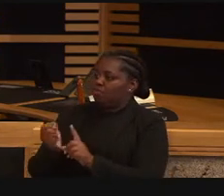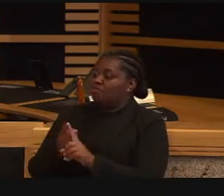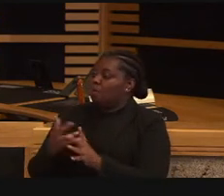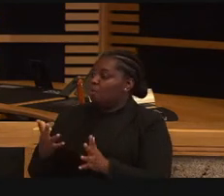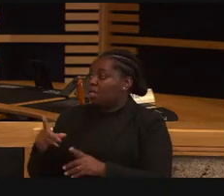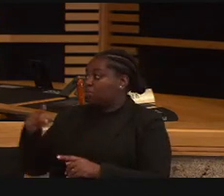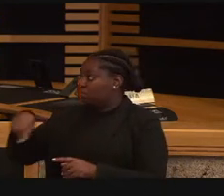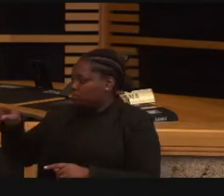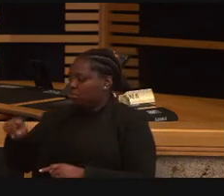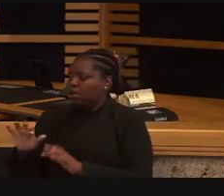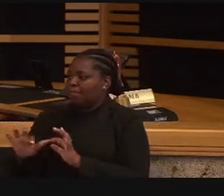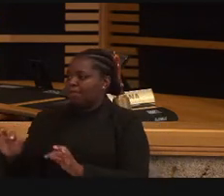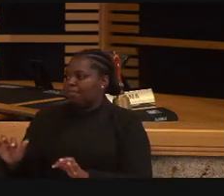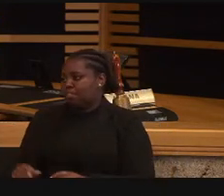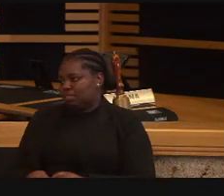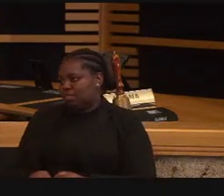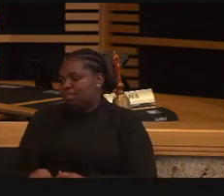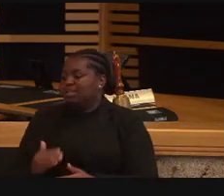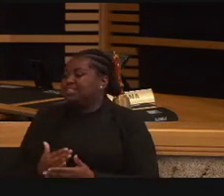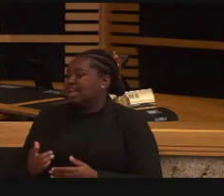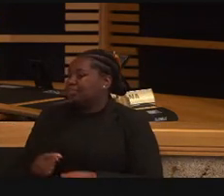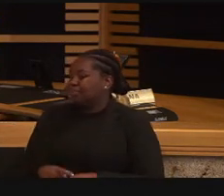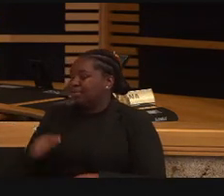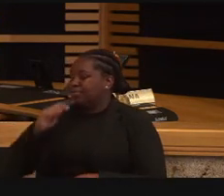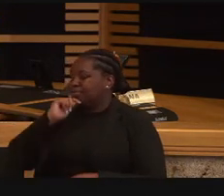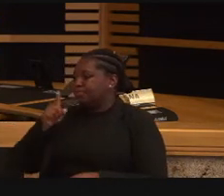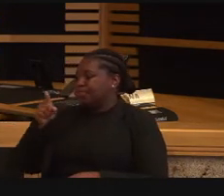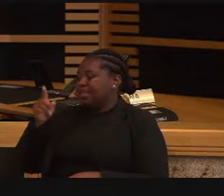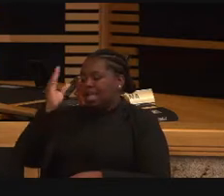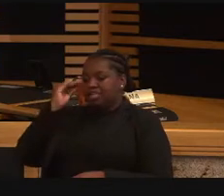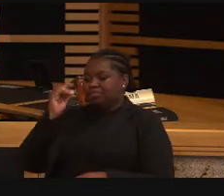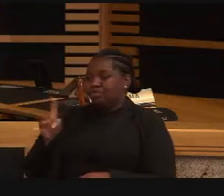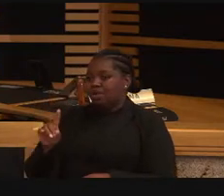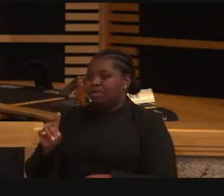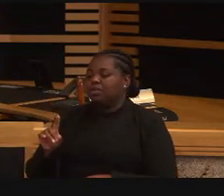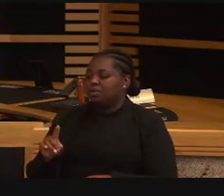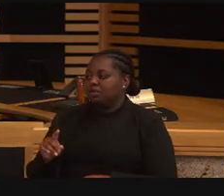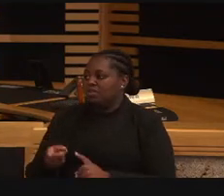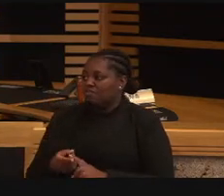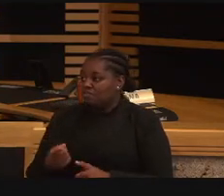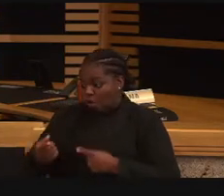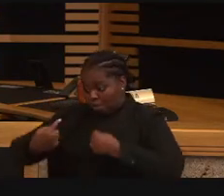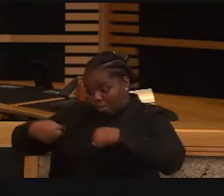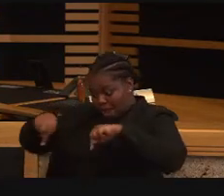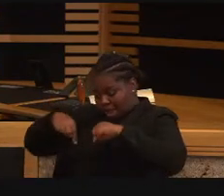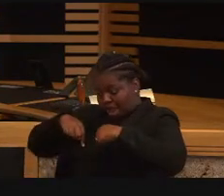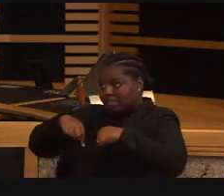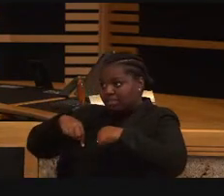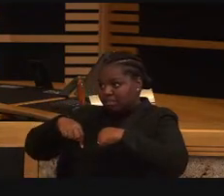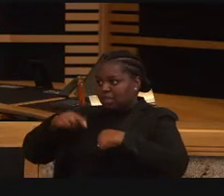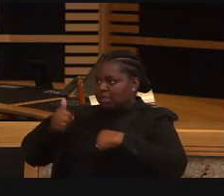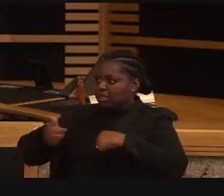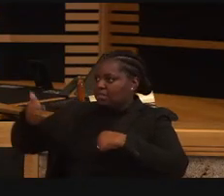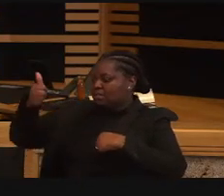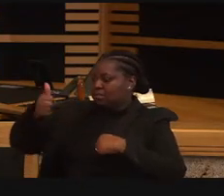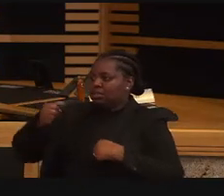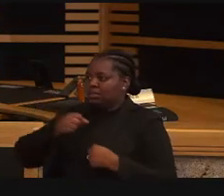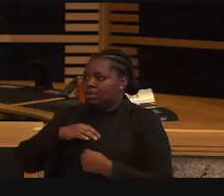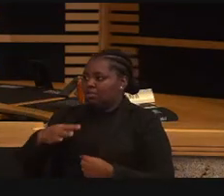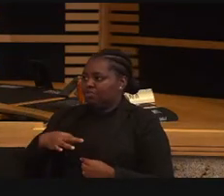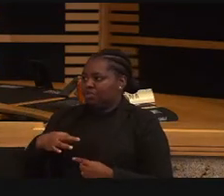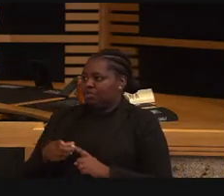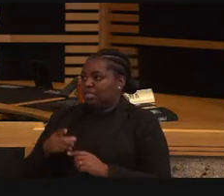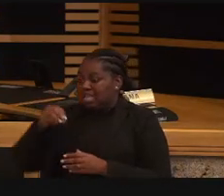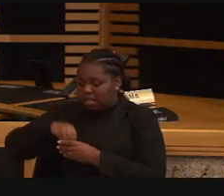the public. Sometimes they experience this even from amongst that is senior officials in their